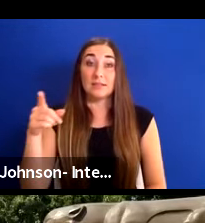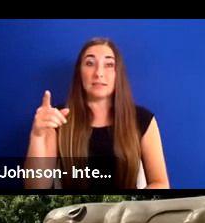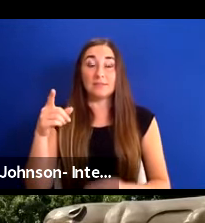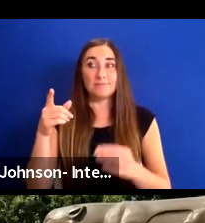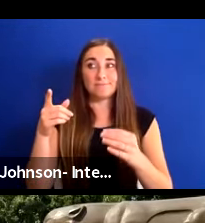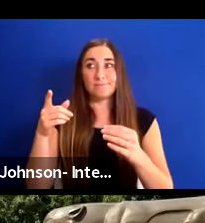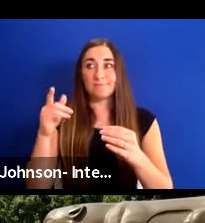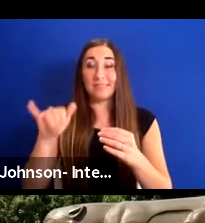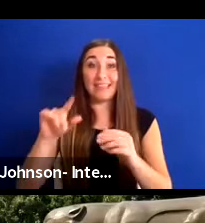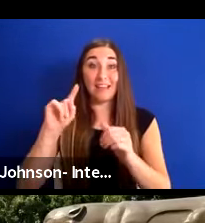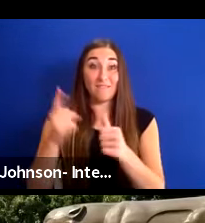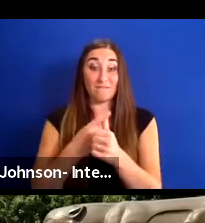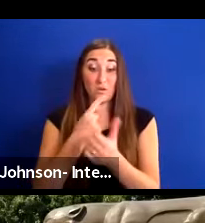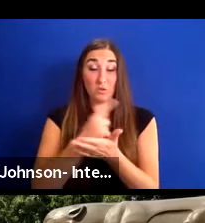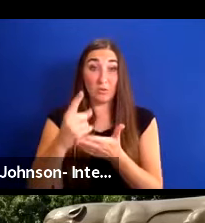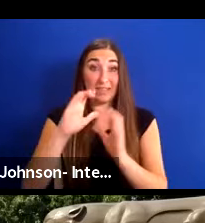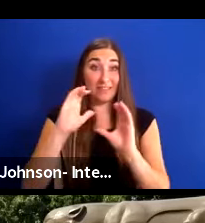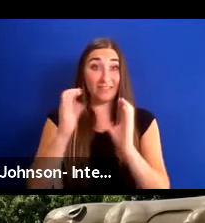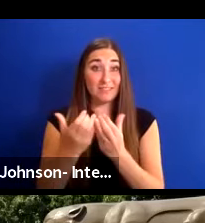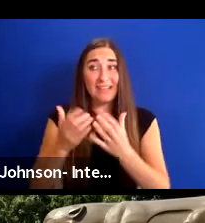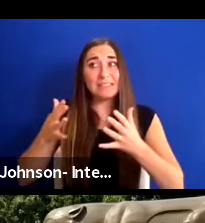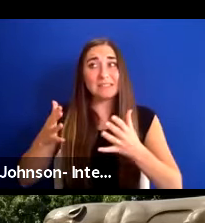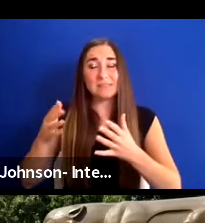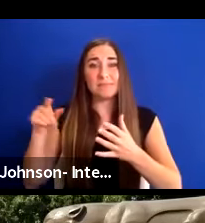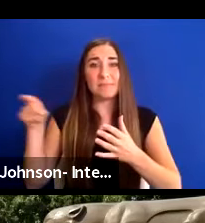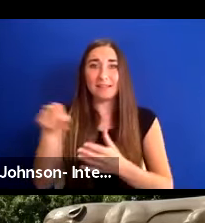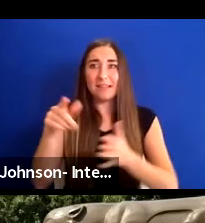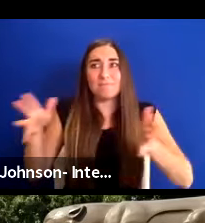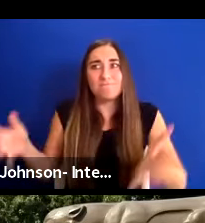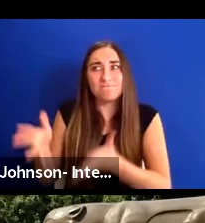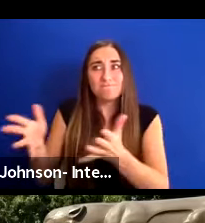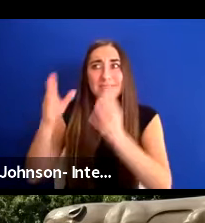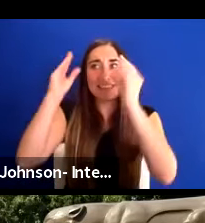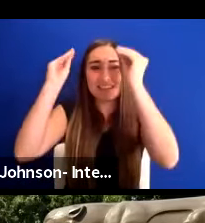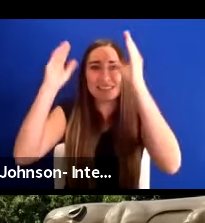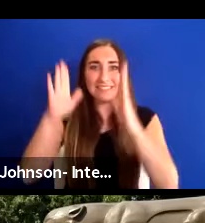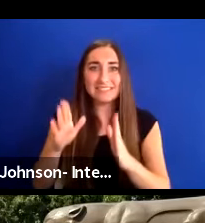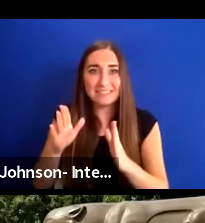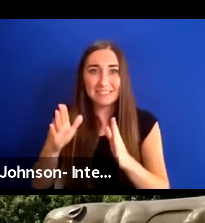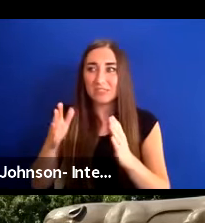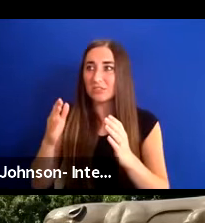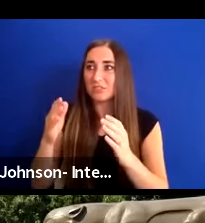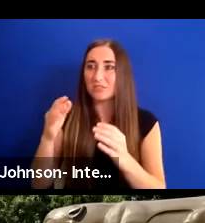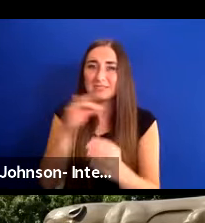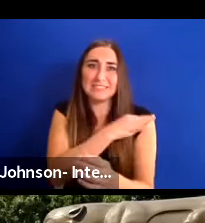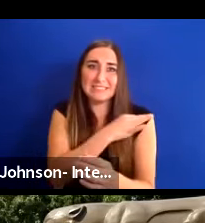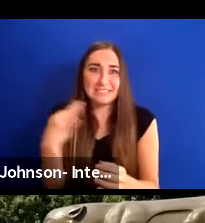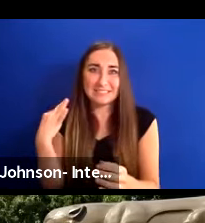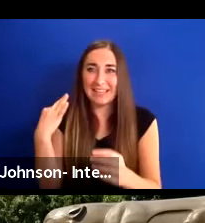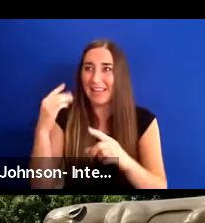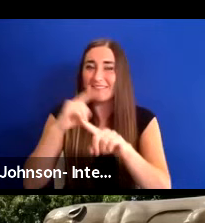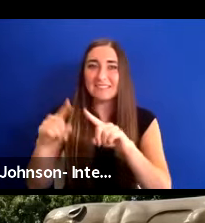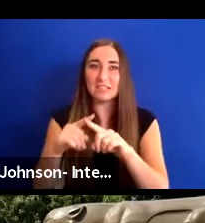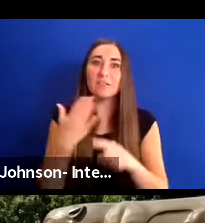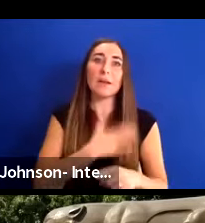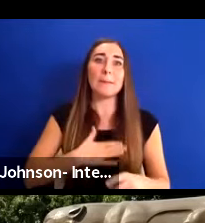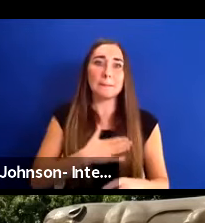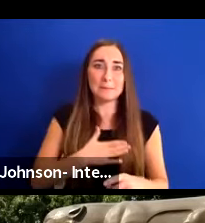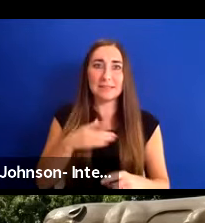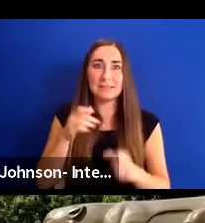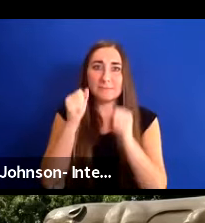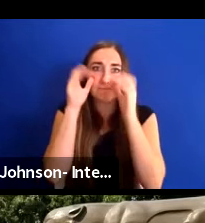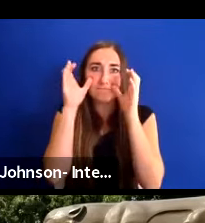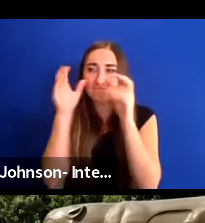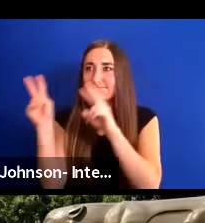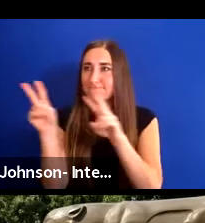that first week of class, not only to help direct student traffic, but also to see where we may have bottlenecks or where our